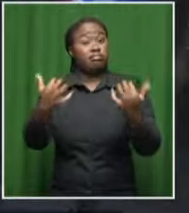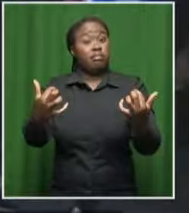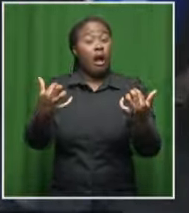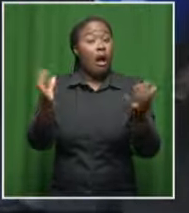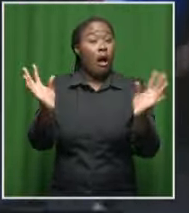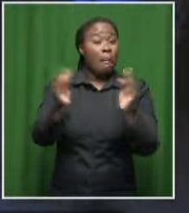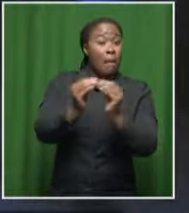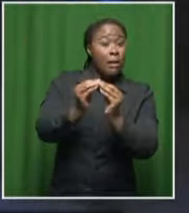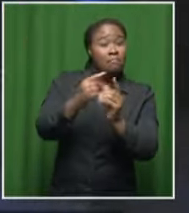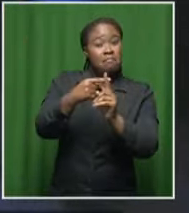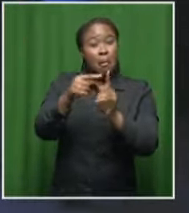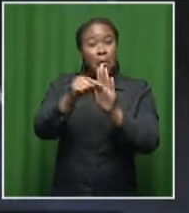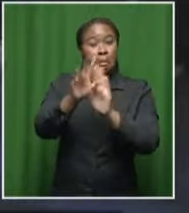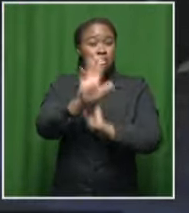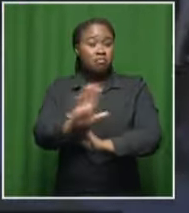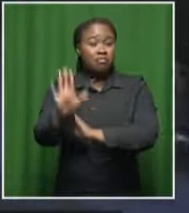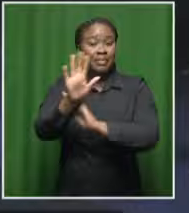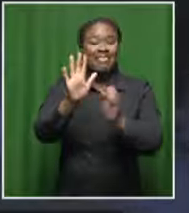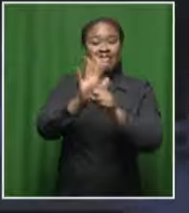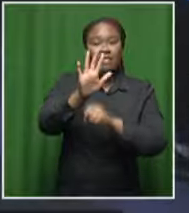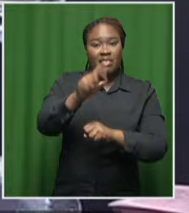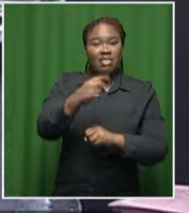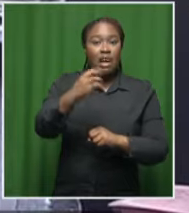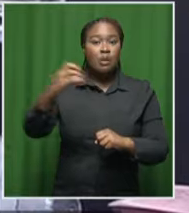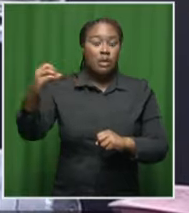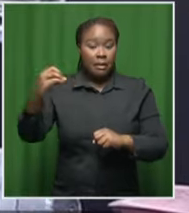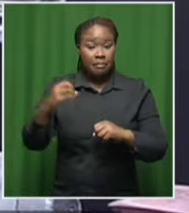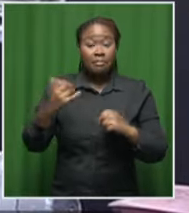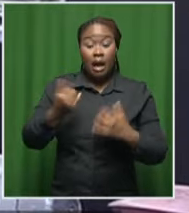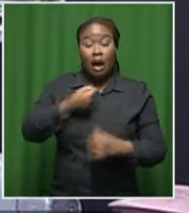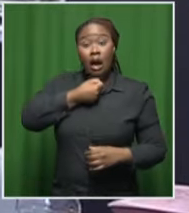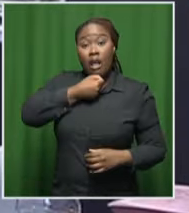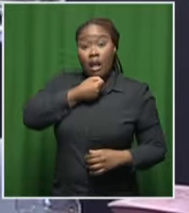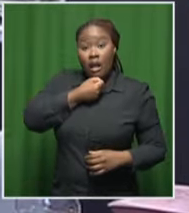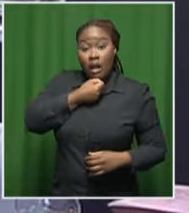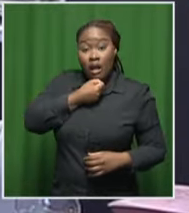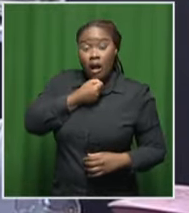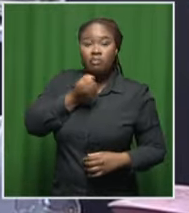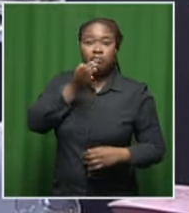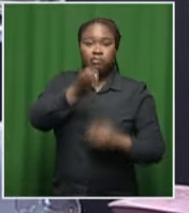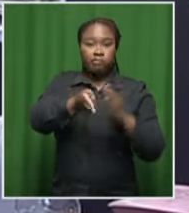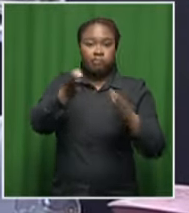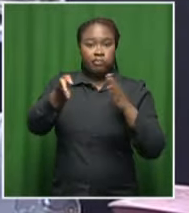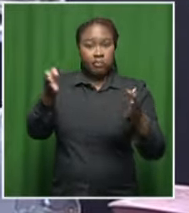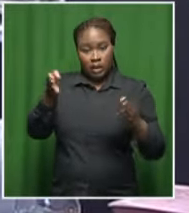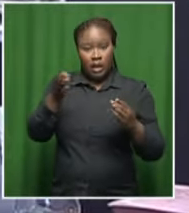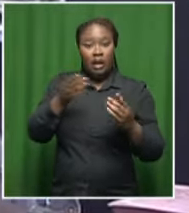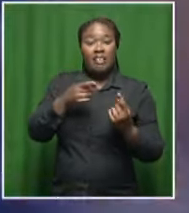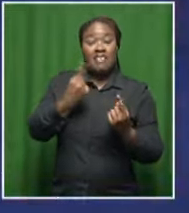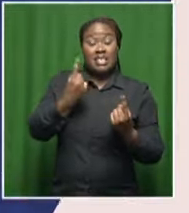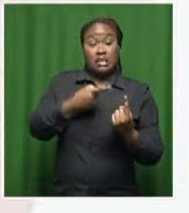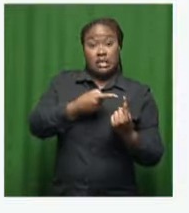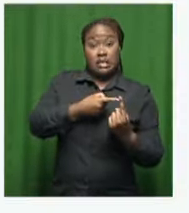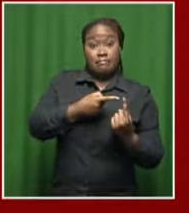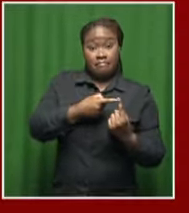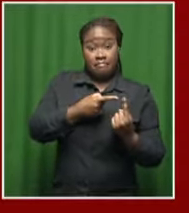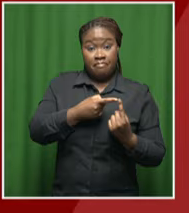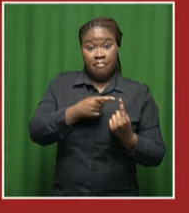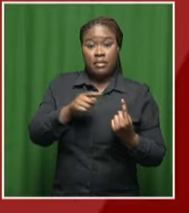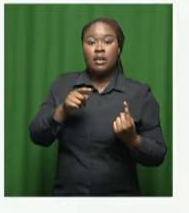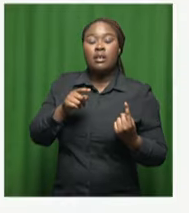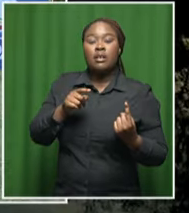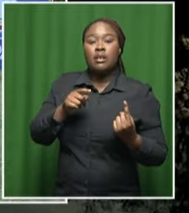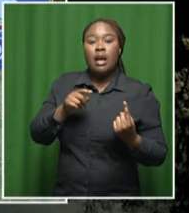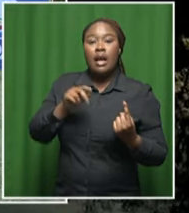DA election manifesto launch, we have a team of our reporters in Pretoria. First, let us start